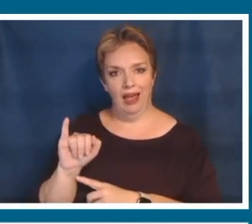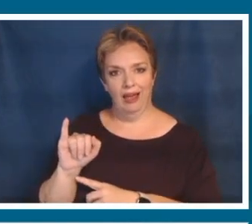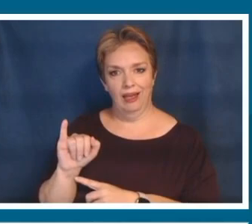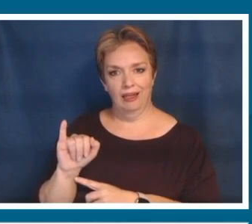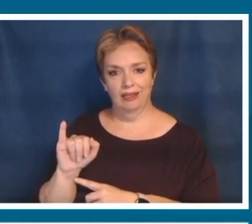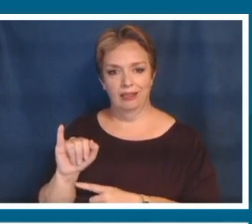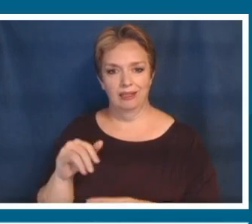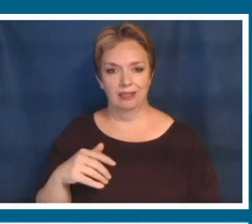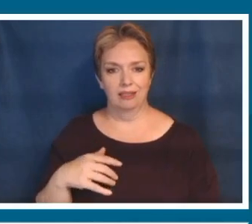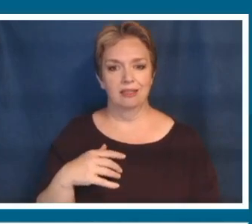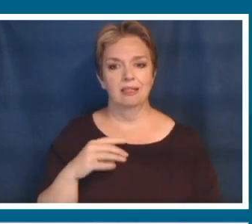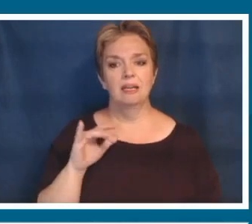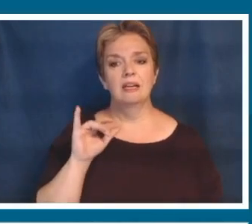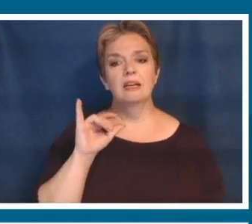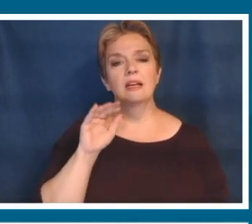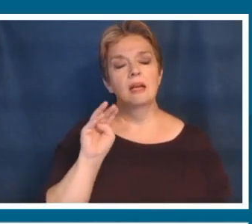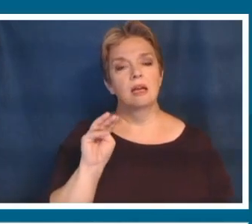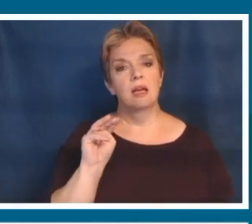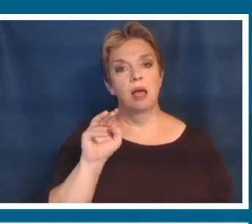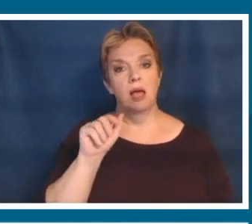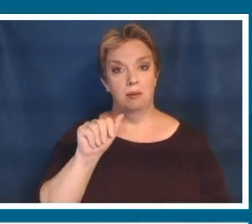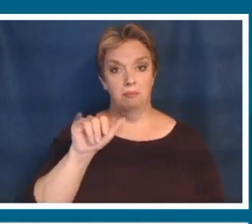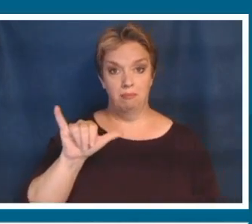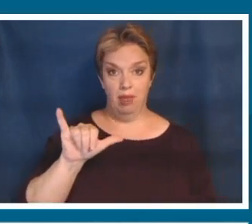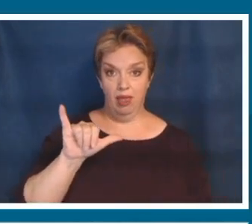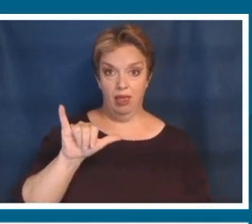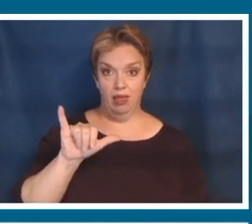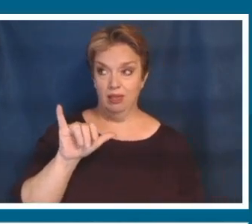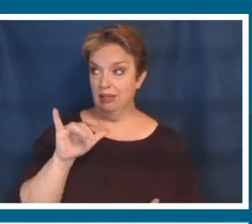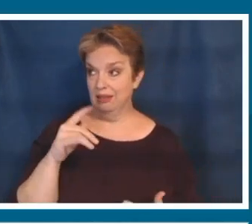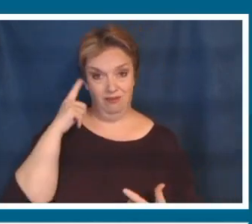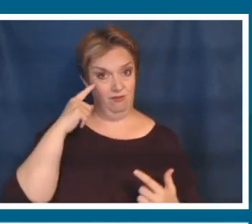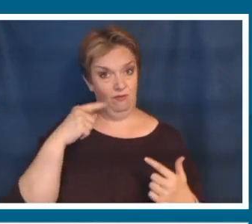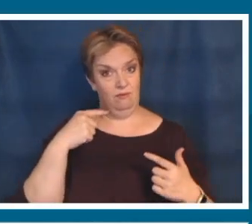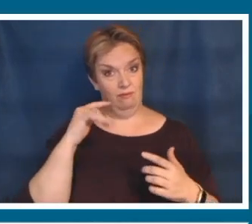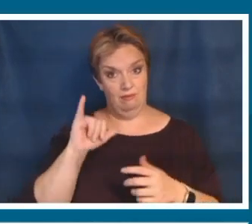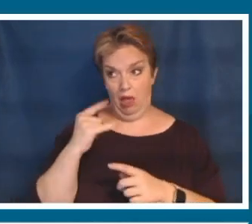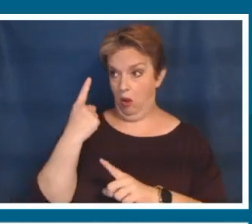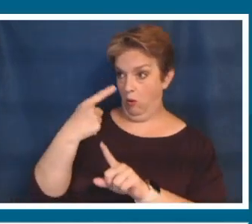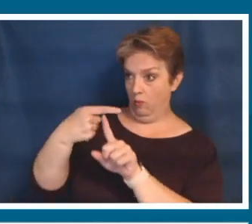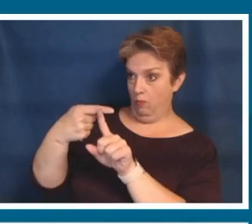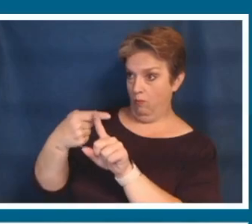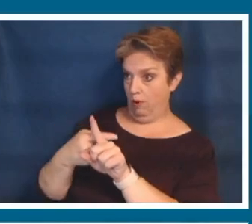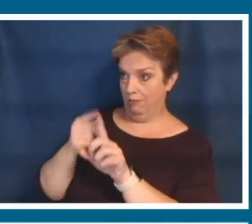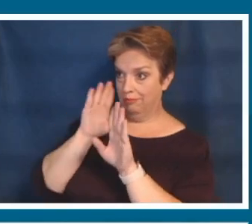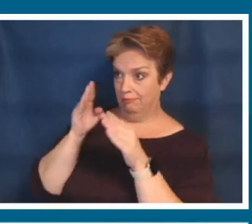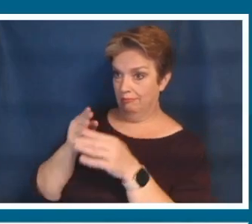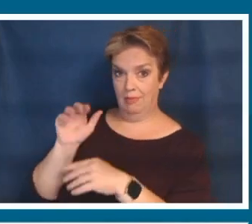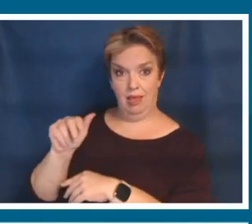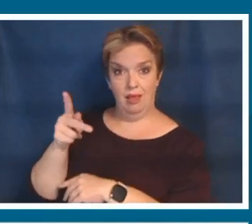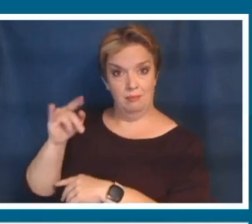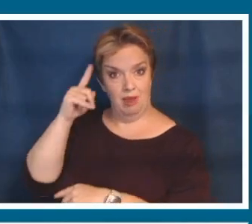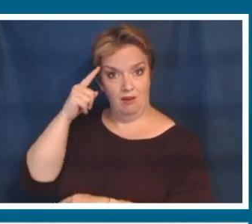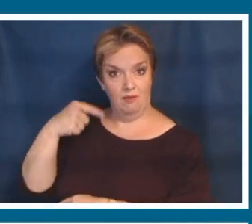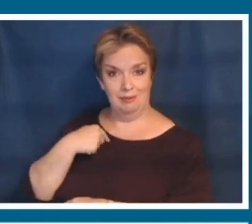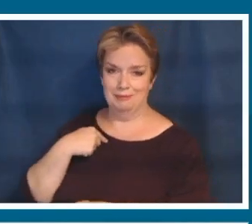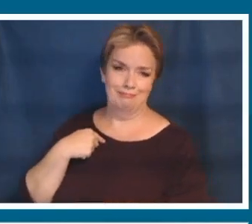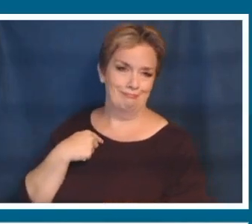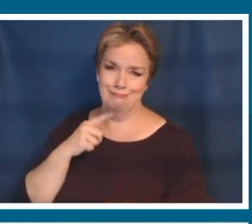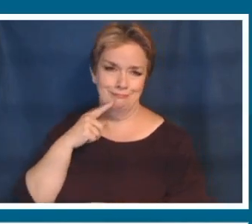it's AAPI month, life, 24/7 all the time. I did want to sort of share